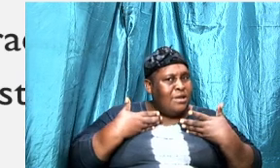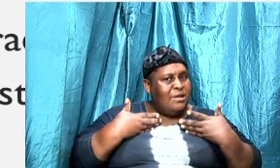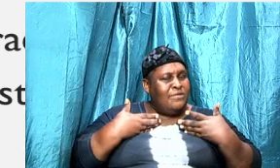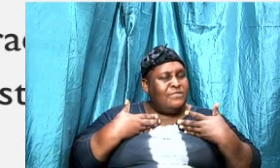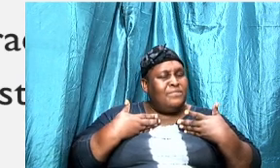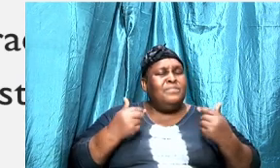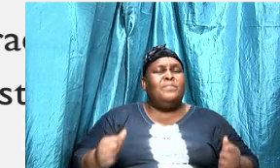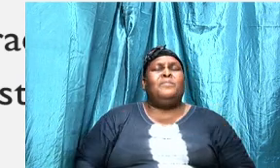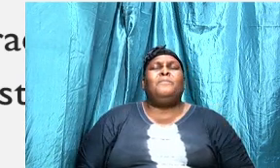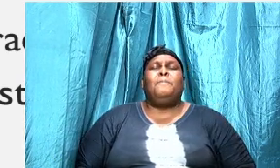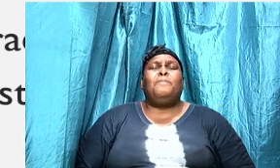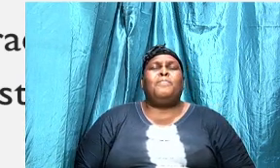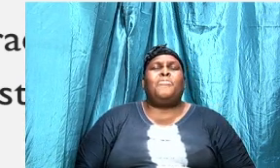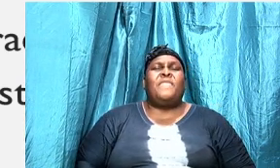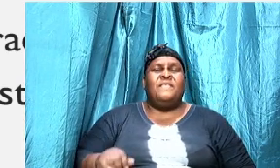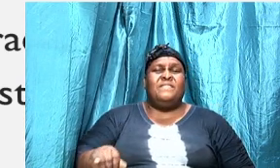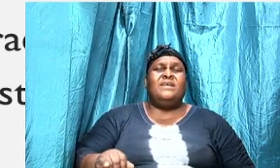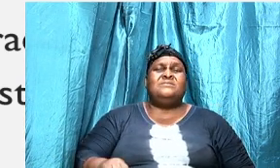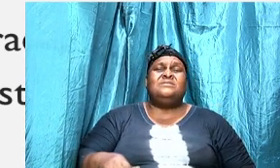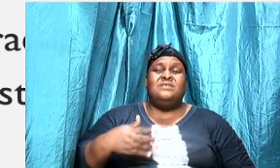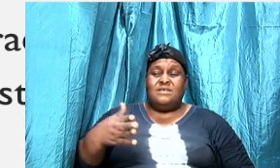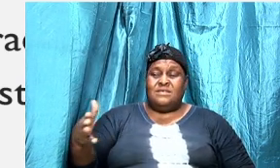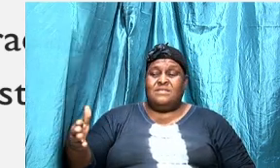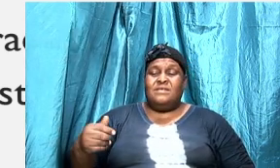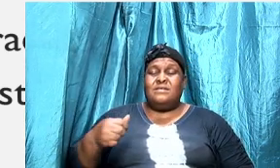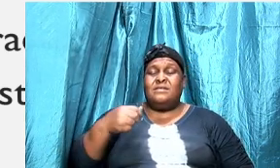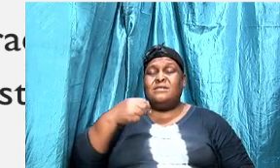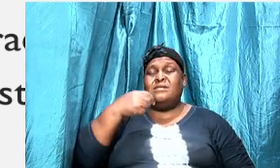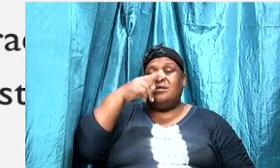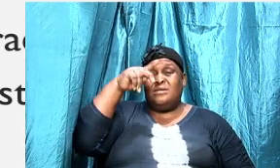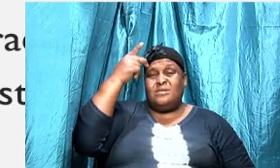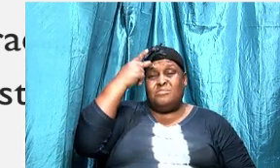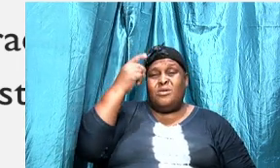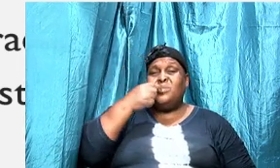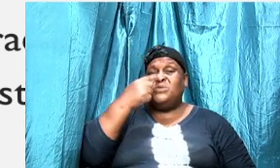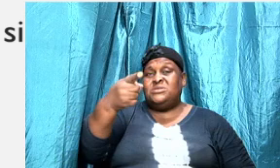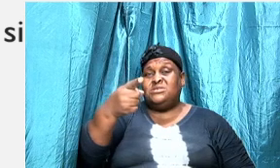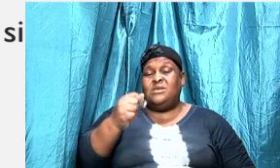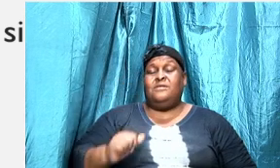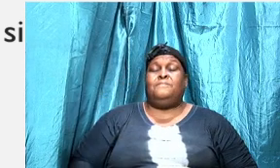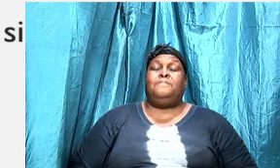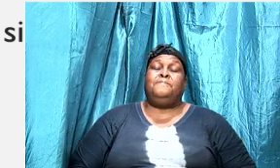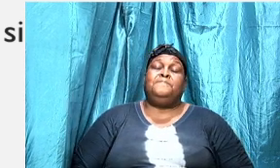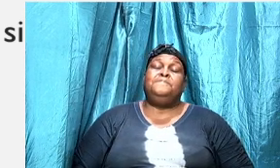point that Paul was making here. Next slide.